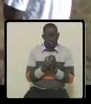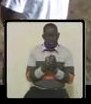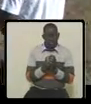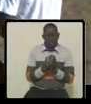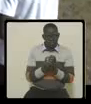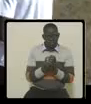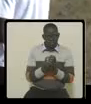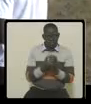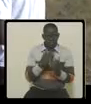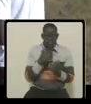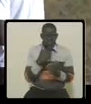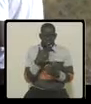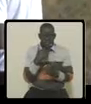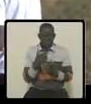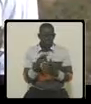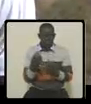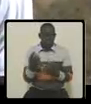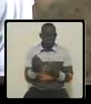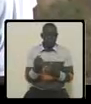Let me take some pictures.